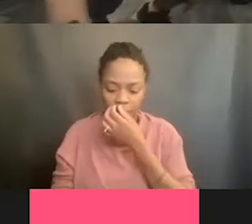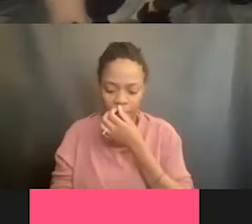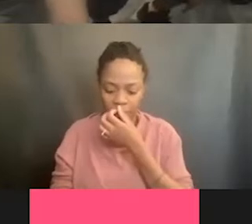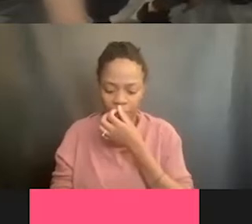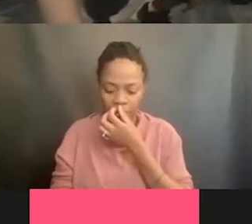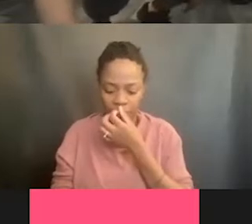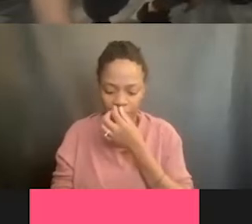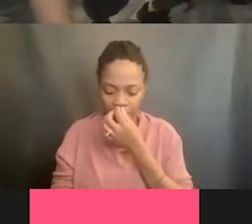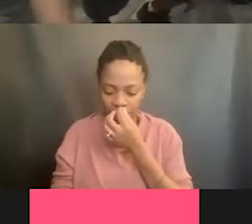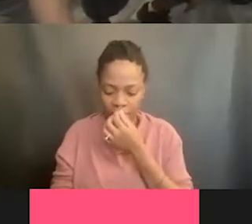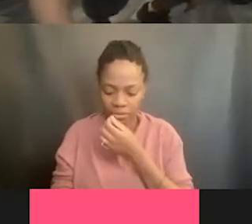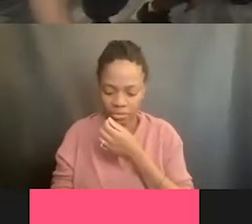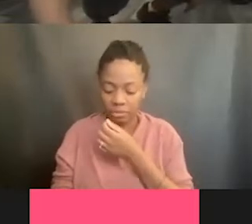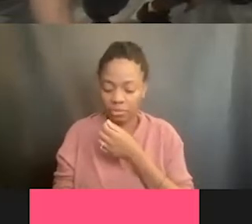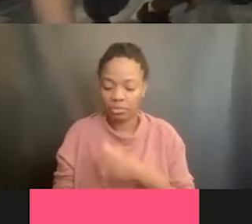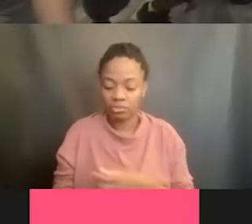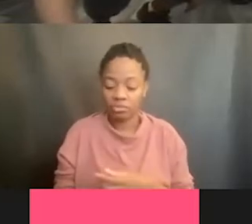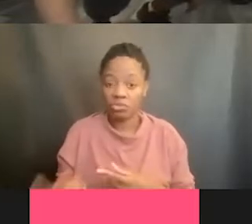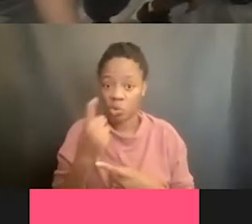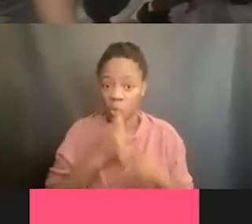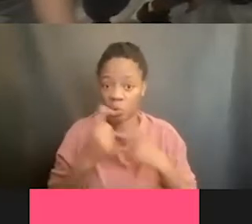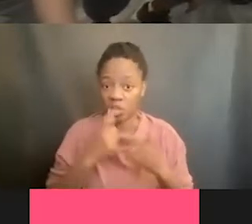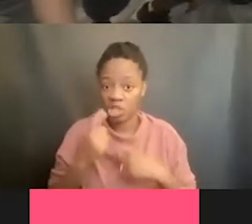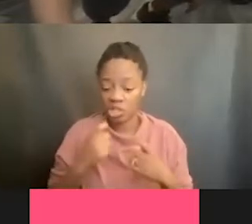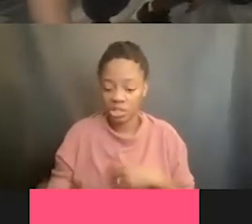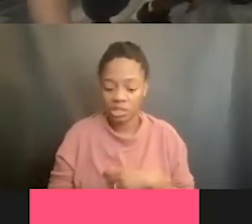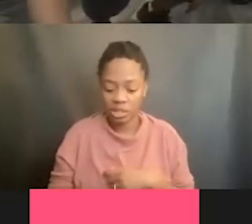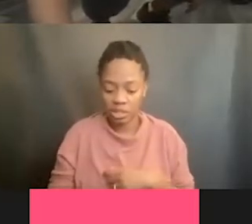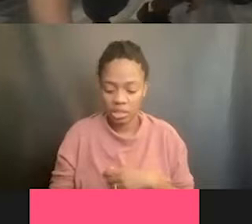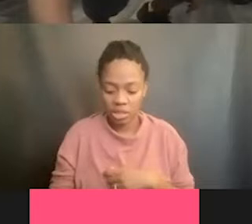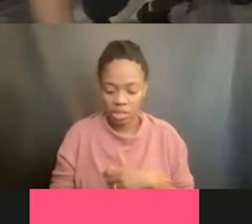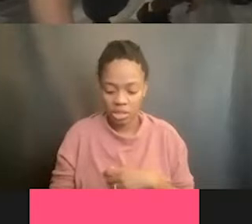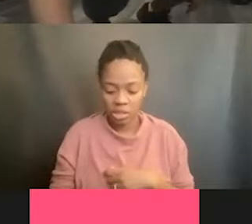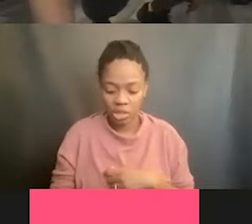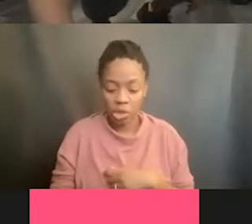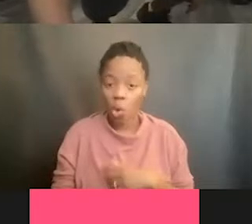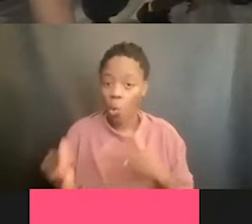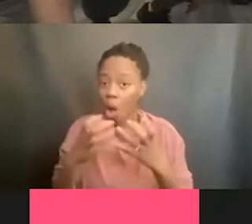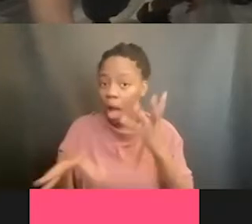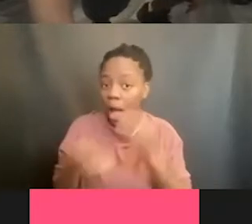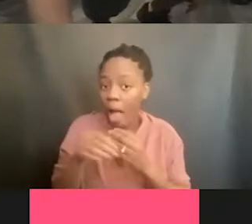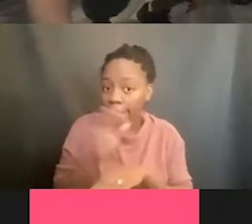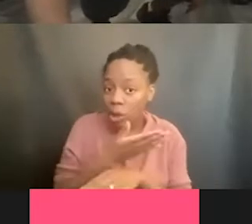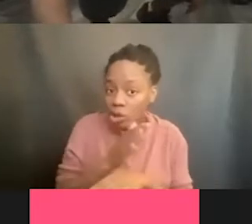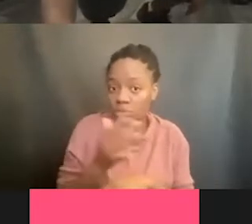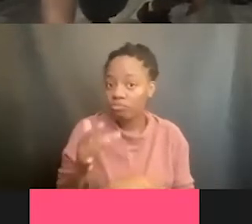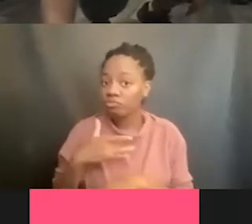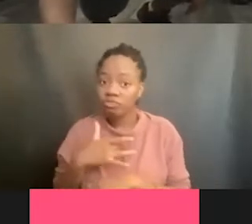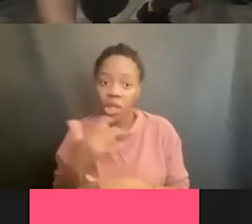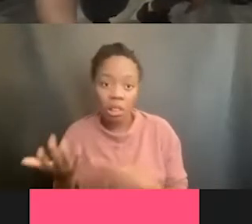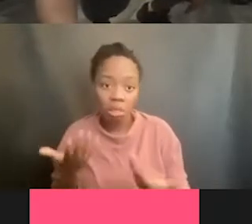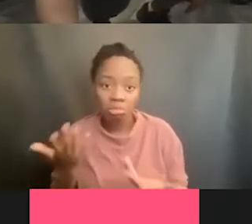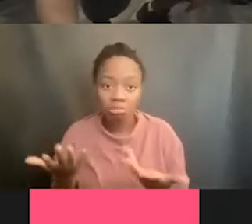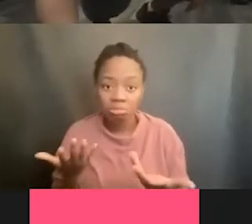And so, any questions before do we want to start on music? How are we feeling? Okay,